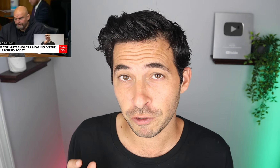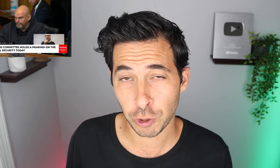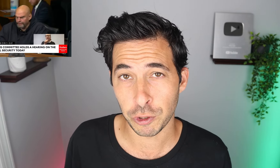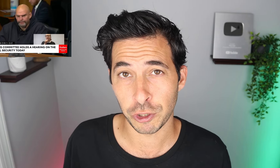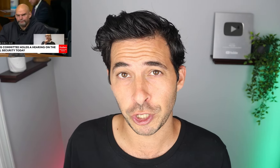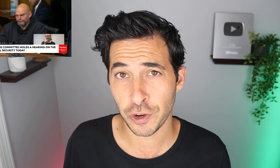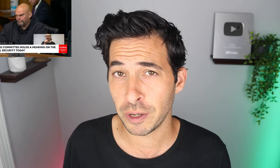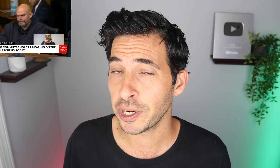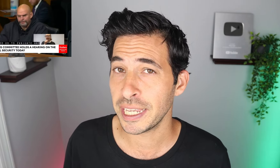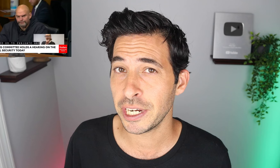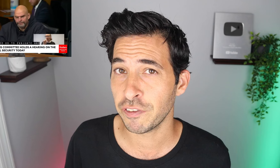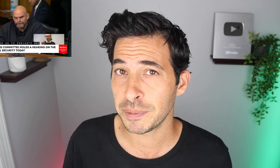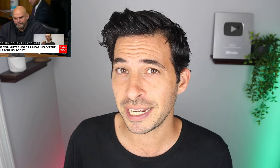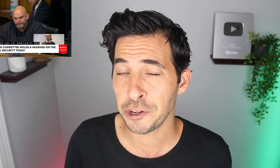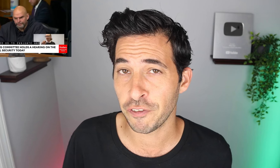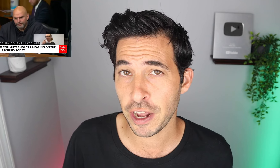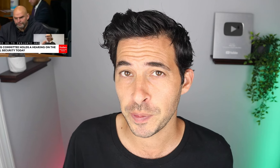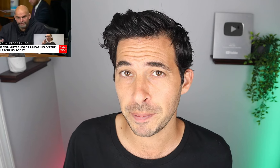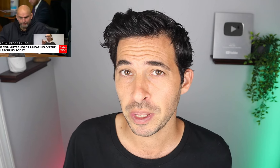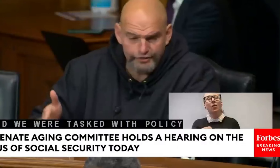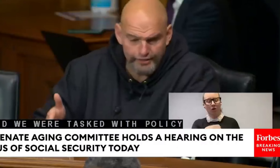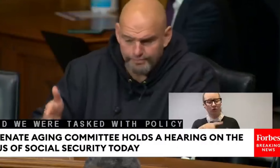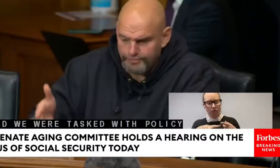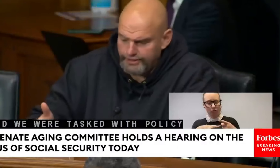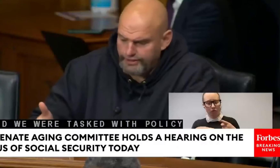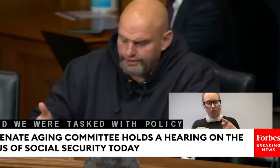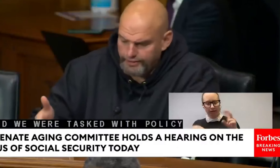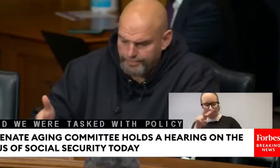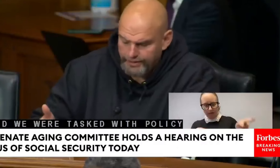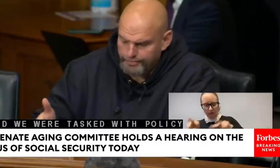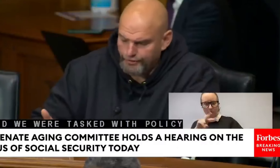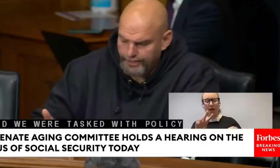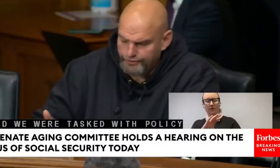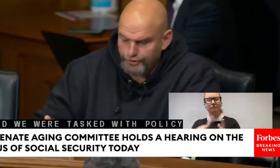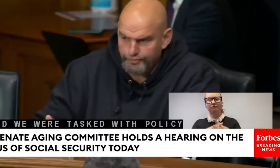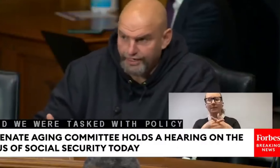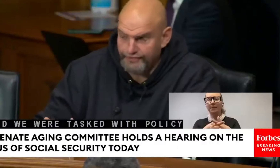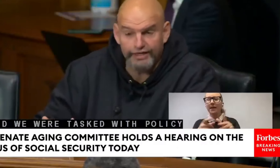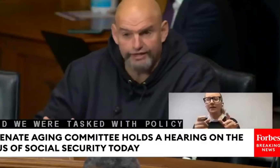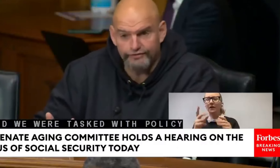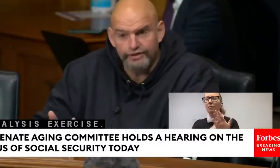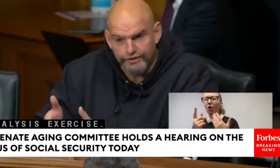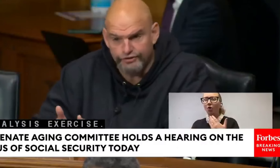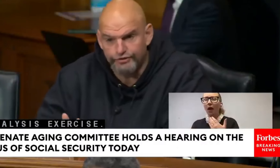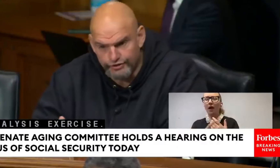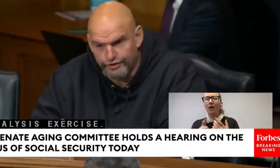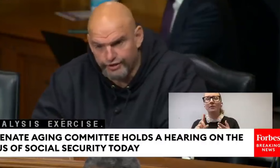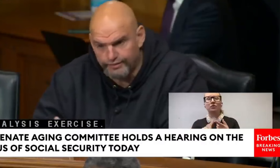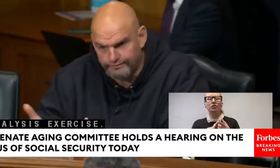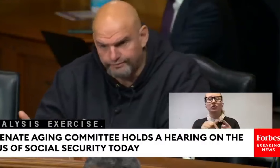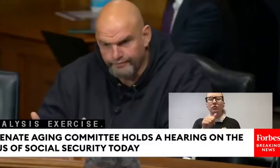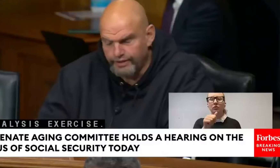privatization of Social Security. We're going to hear from Senator Fetterman. To implement a program to privatize